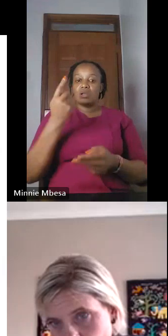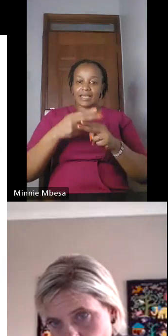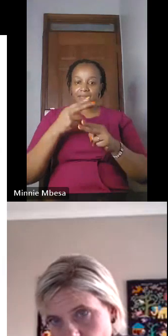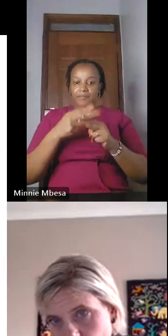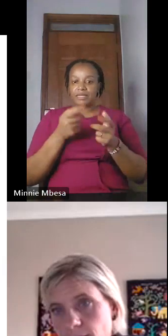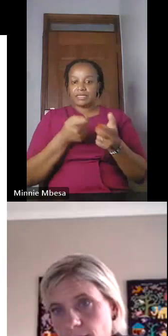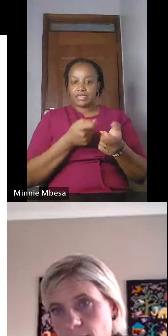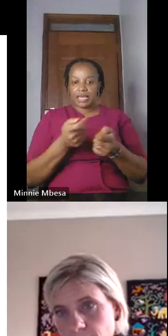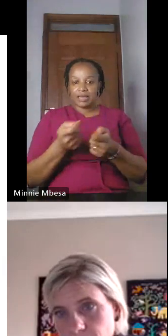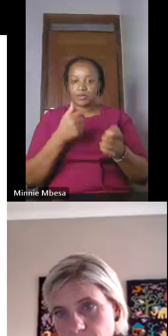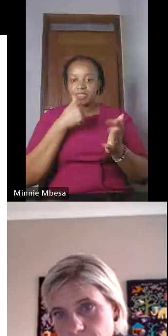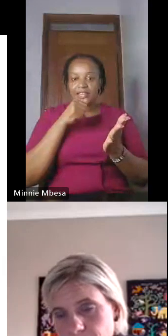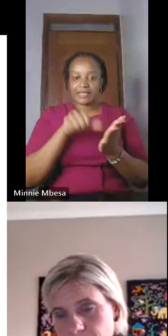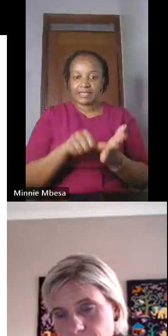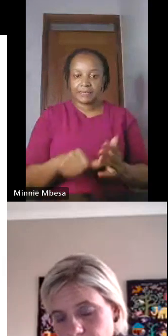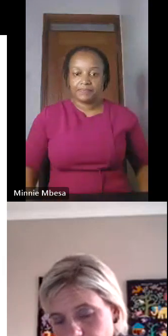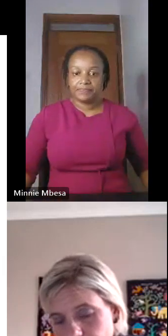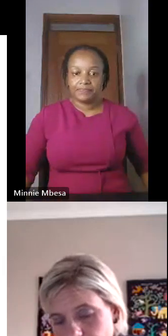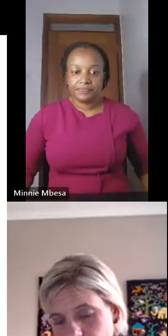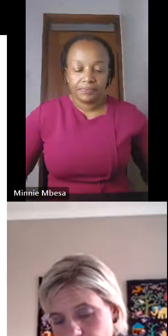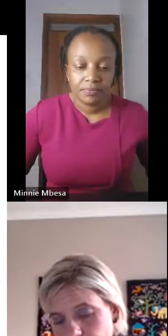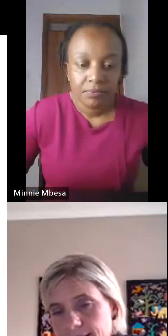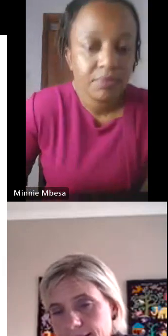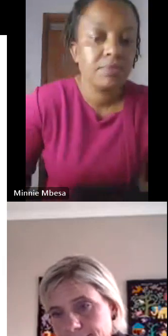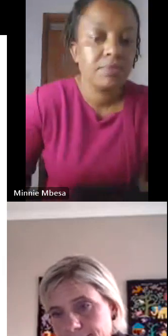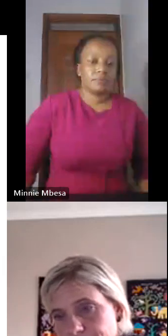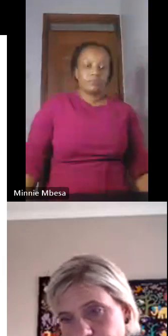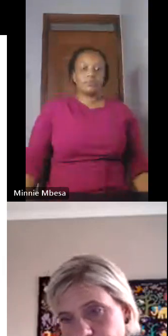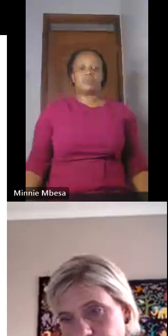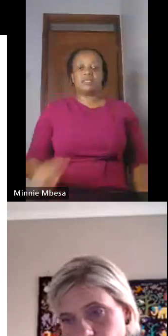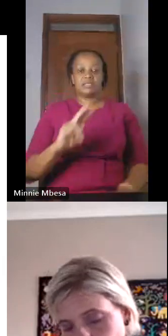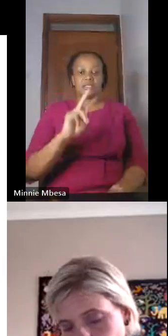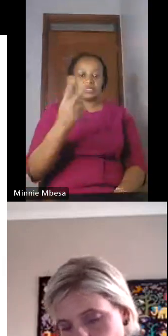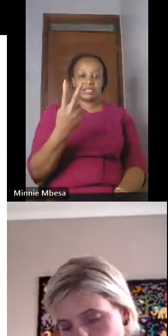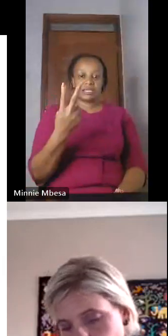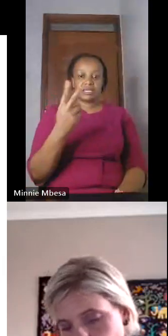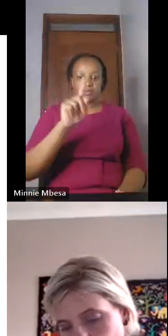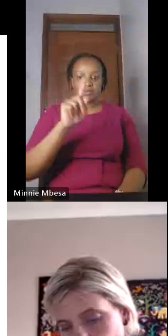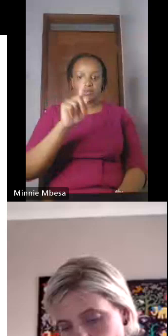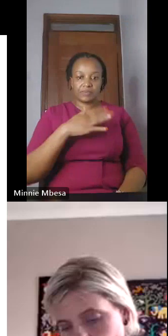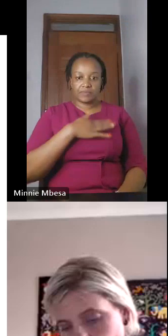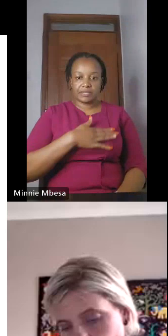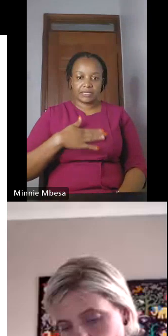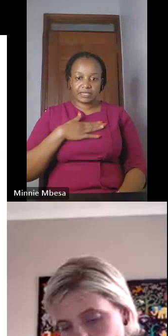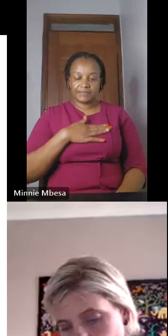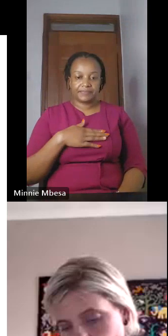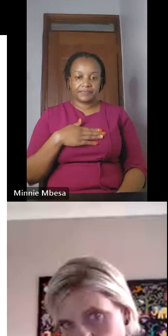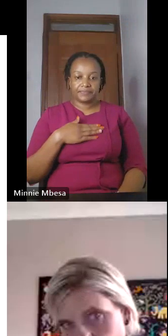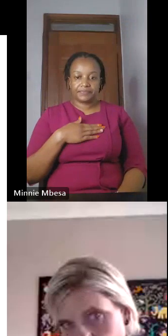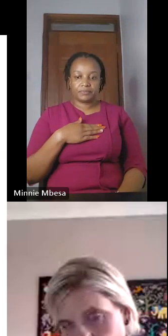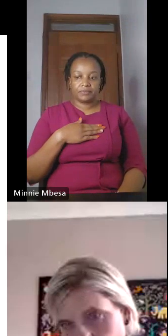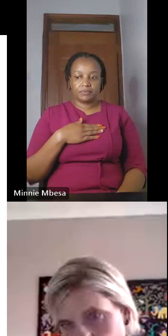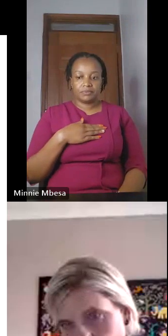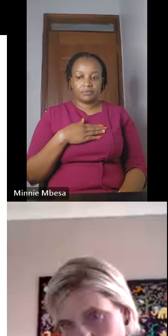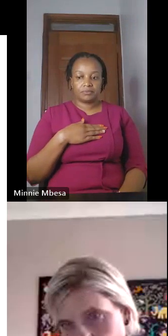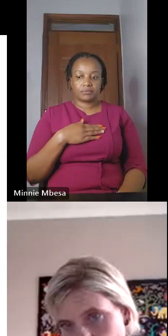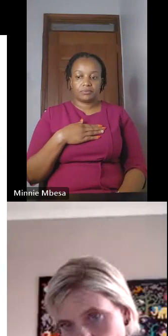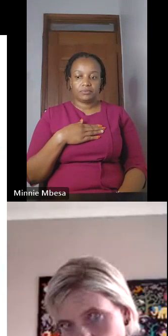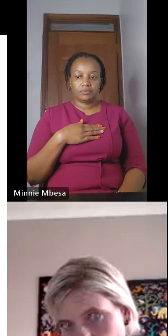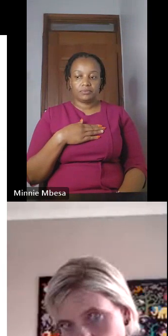Okay. Okay, so the second question, please. Yes. The second question is, do